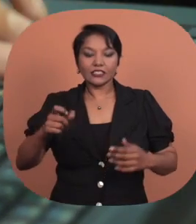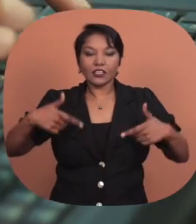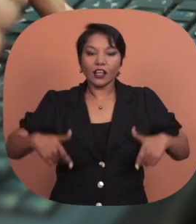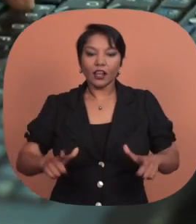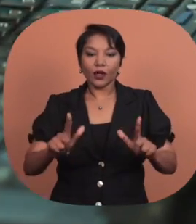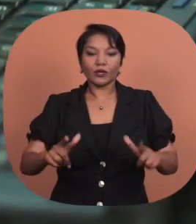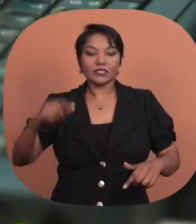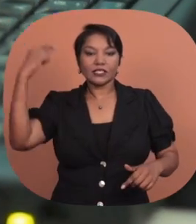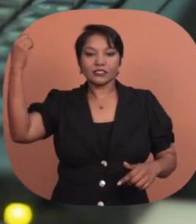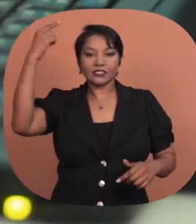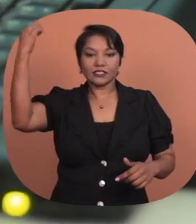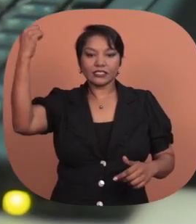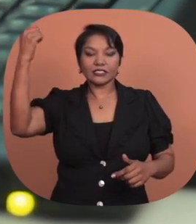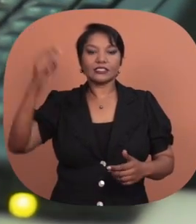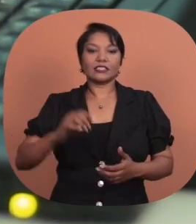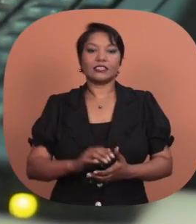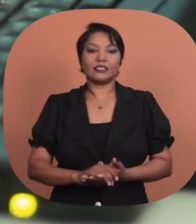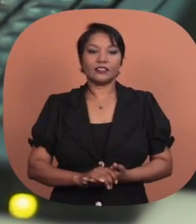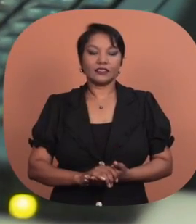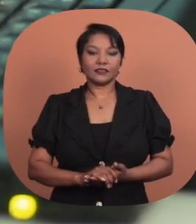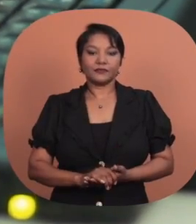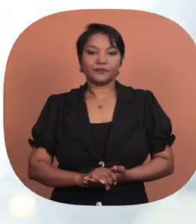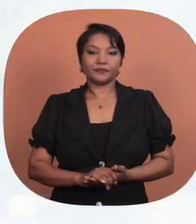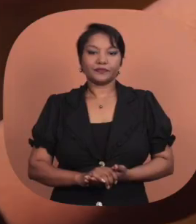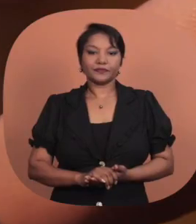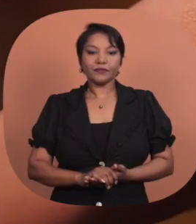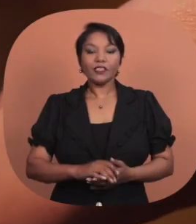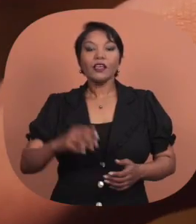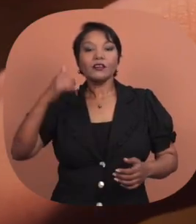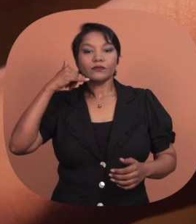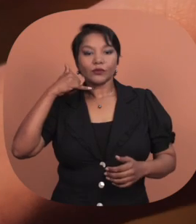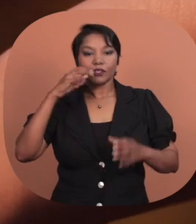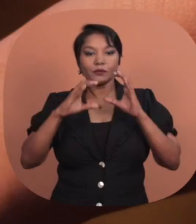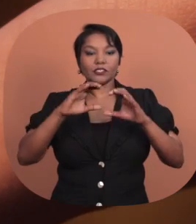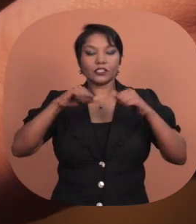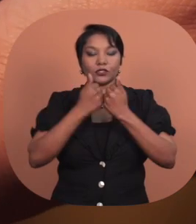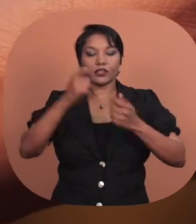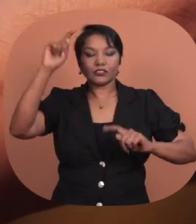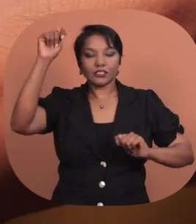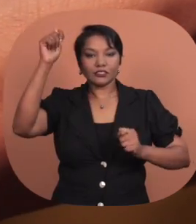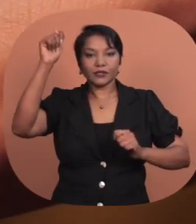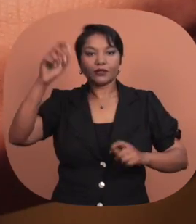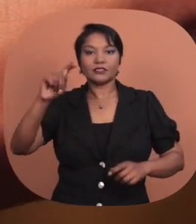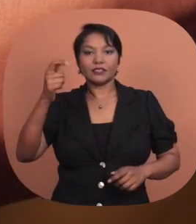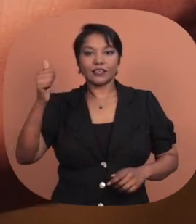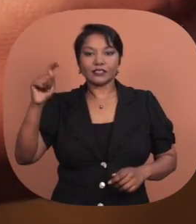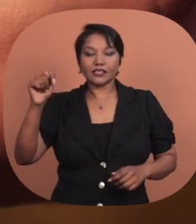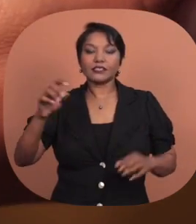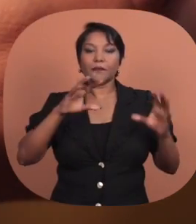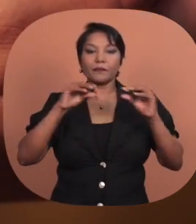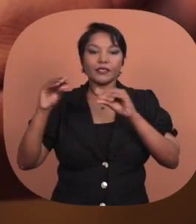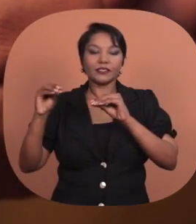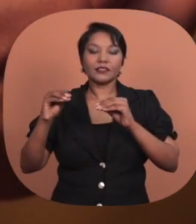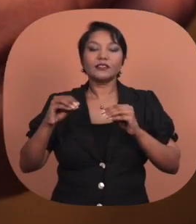of development that only a well-informed population can achieve. The Telecommunications Authority of Trinidad and Tobago's annual